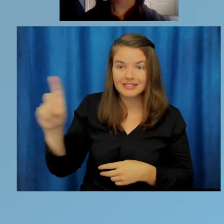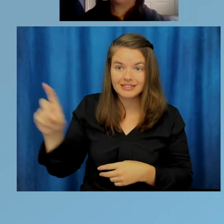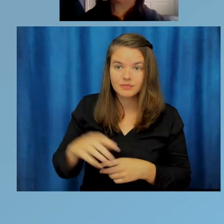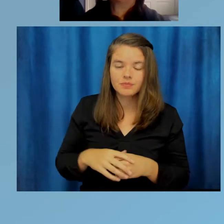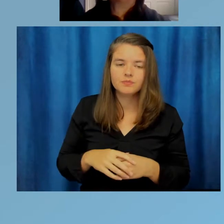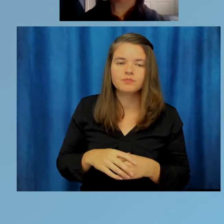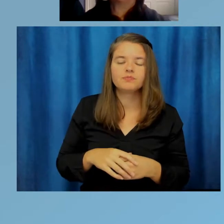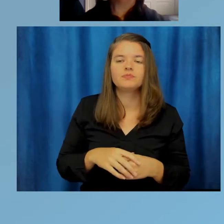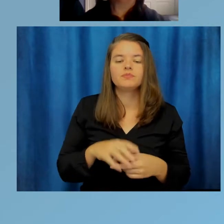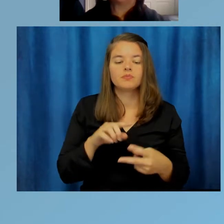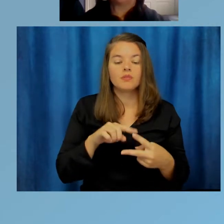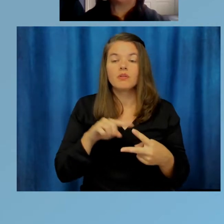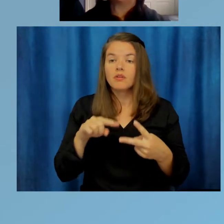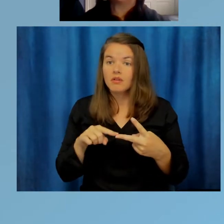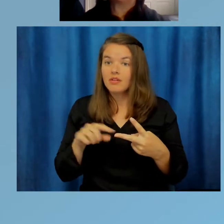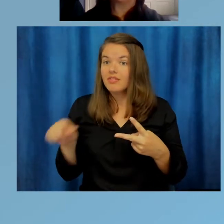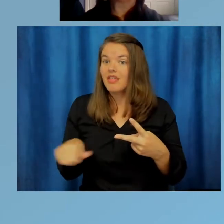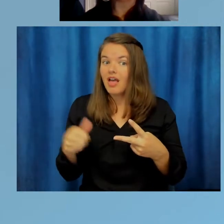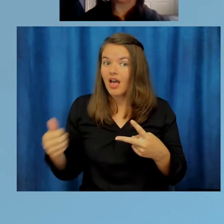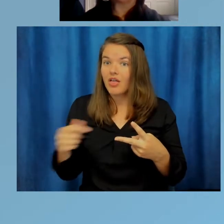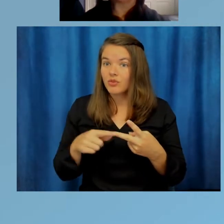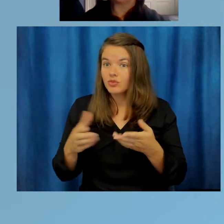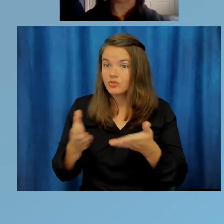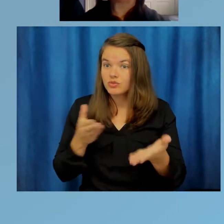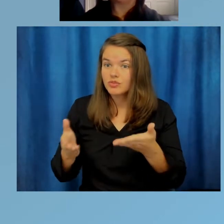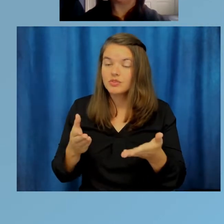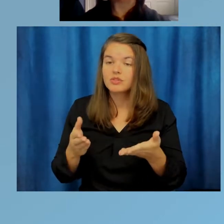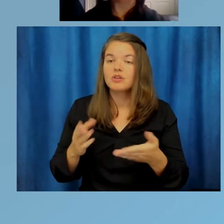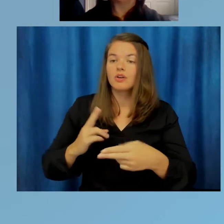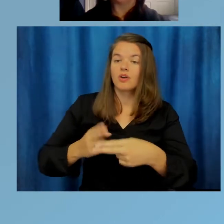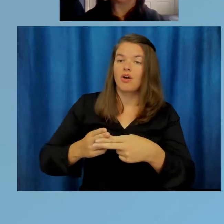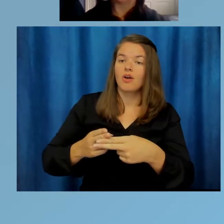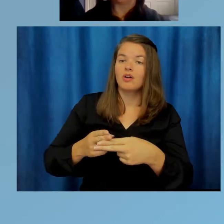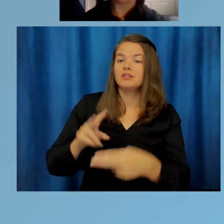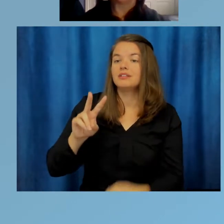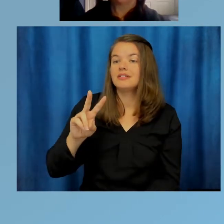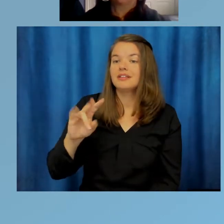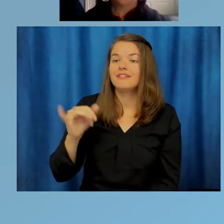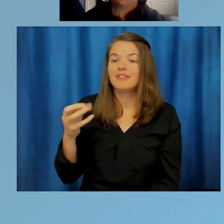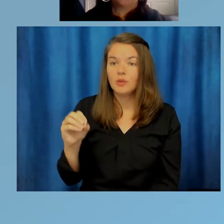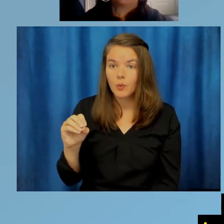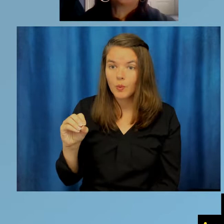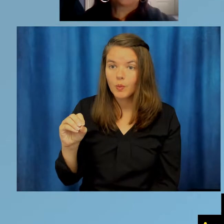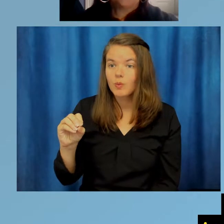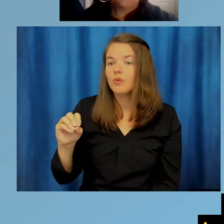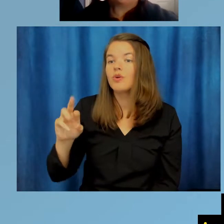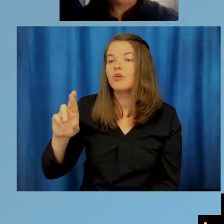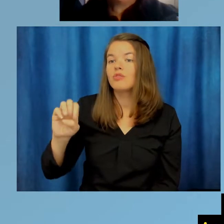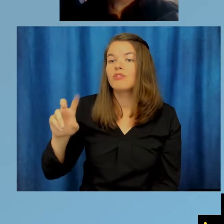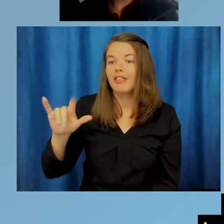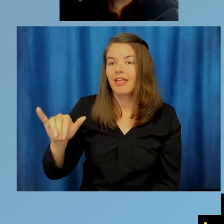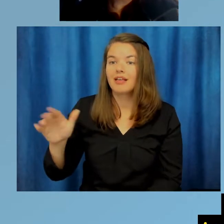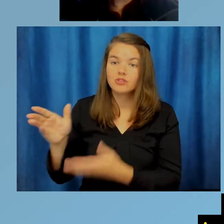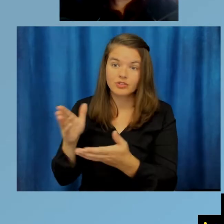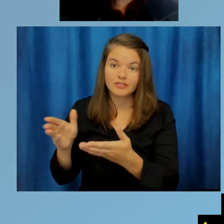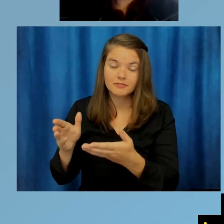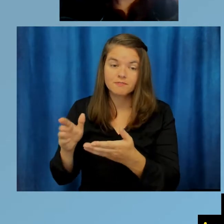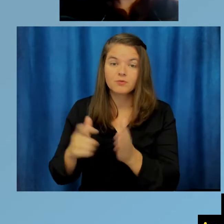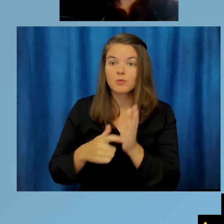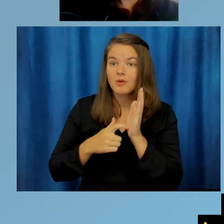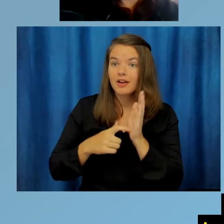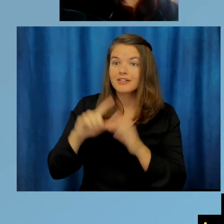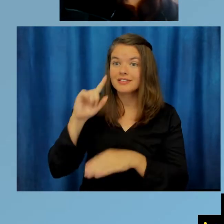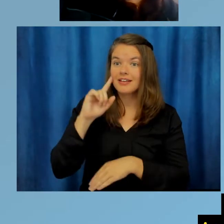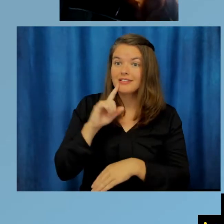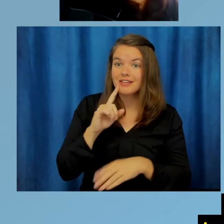The other type of device or the other service is called video relay service. It requires a deaf